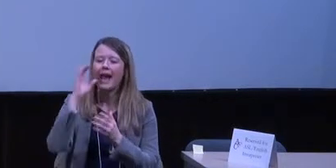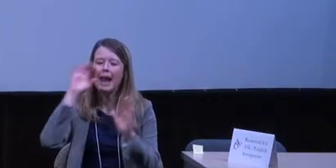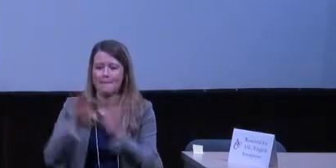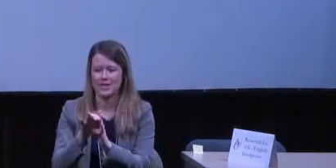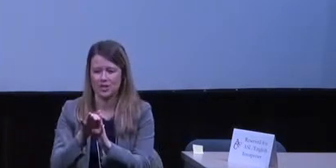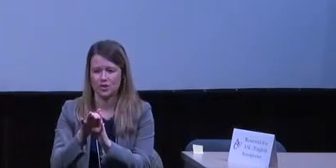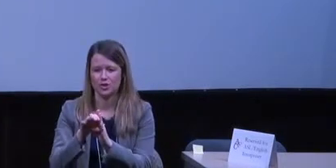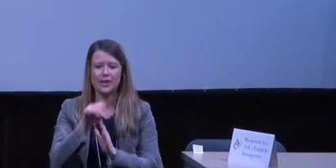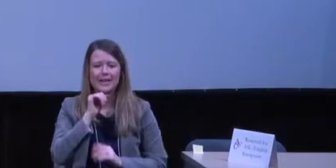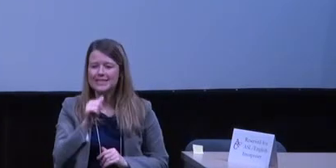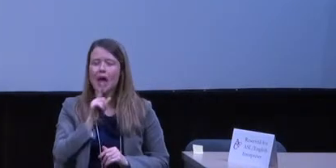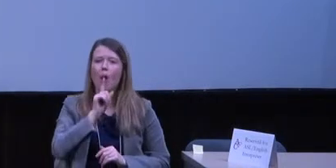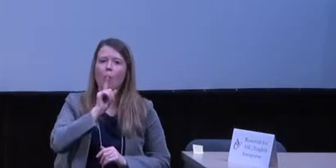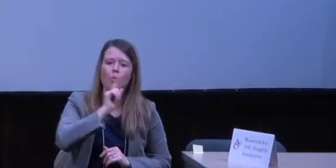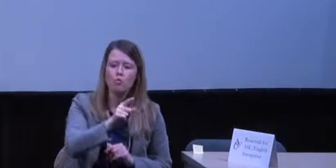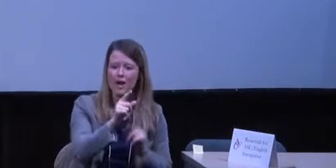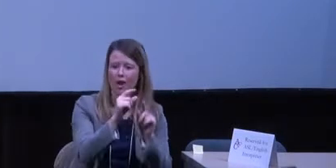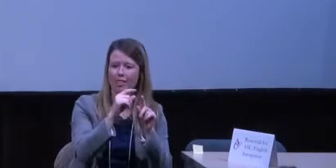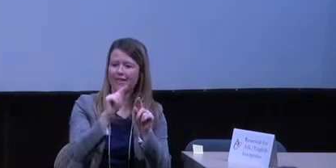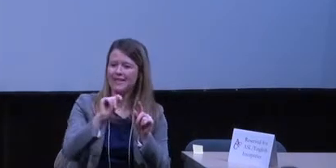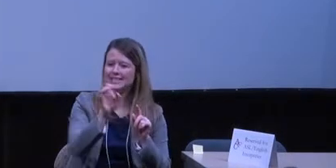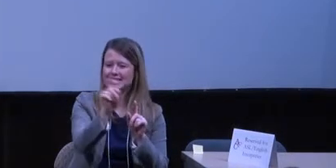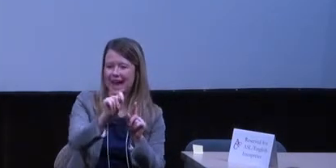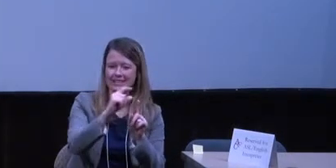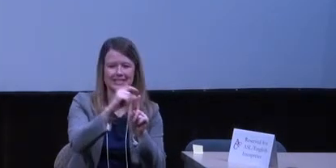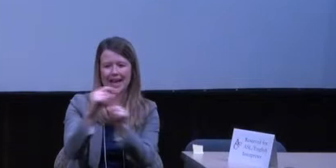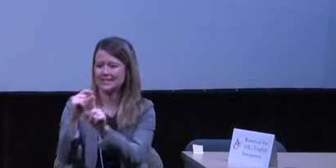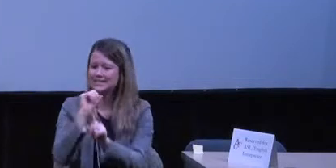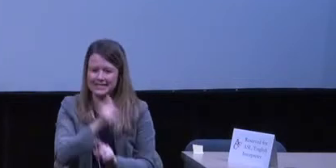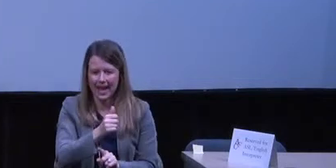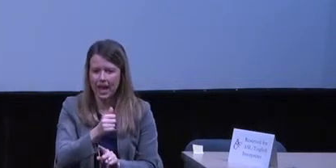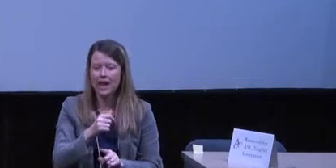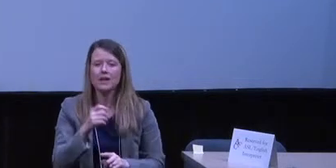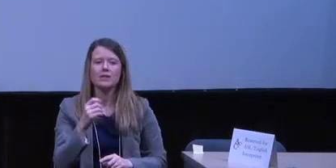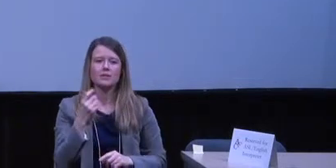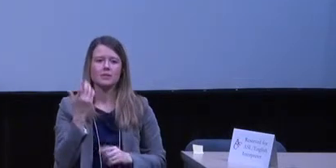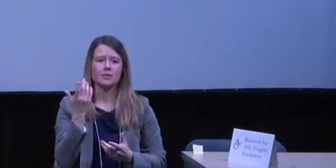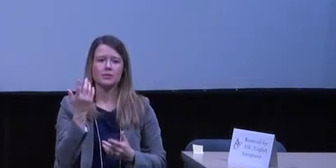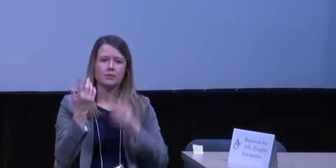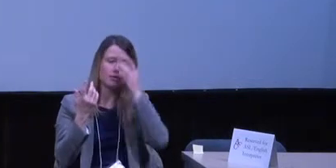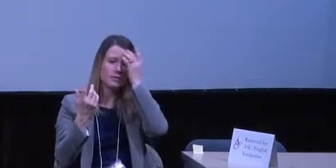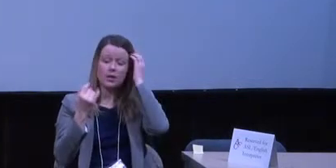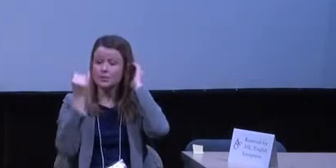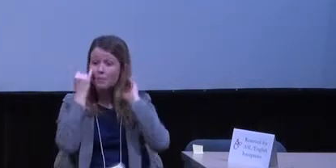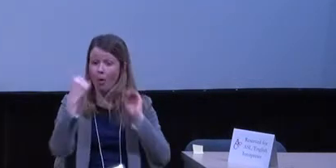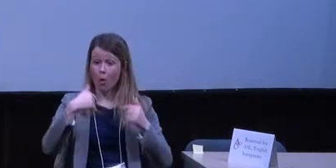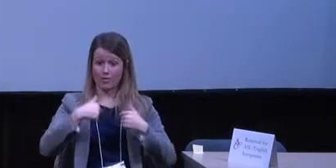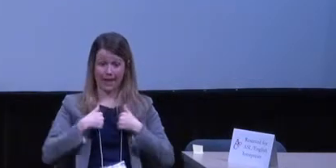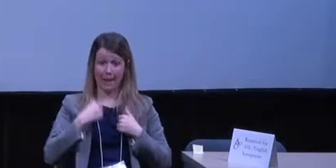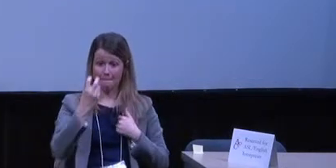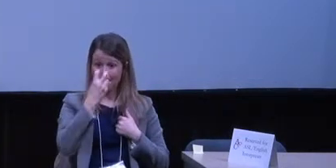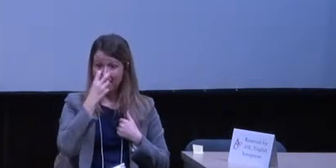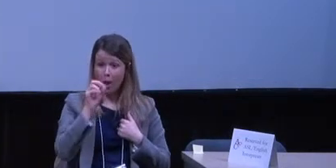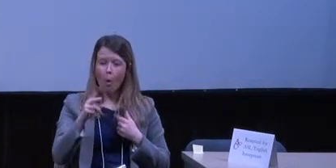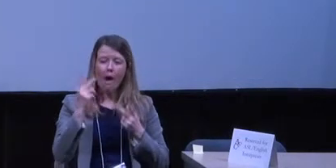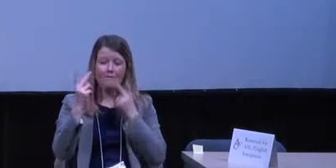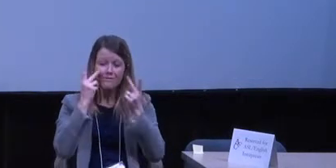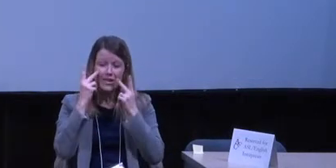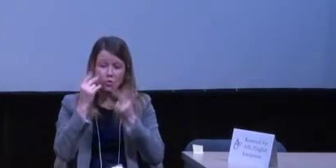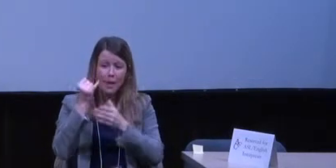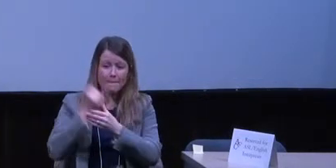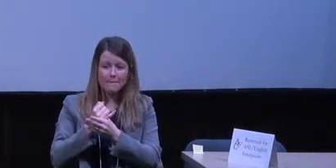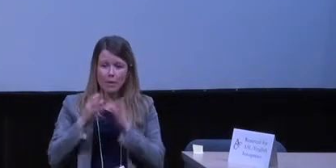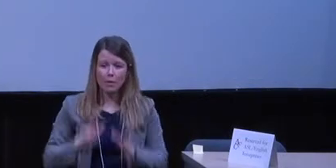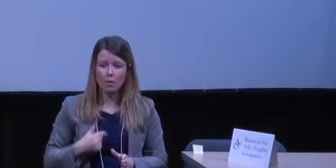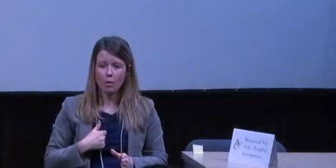real text. So if I'm using something, say, I'm a blind or visually impaired individual, if I'm